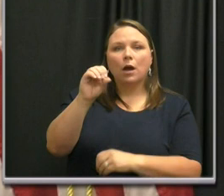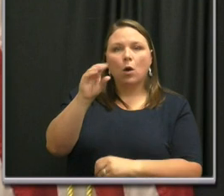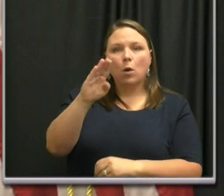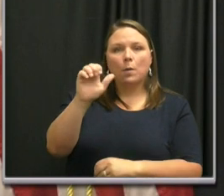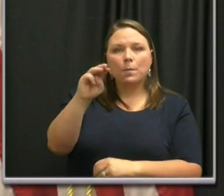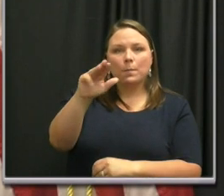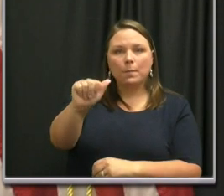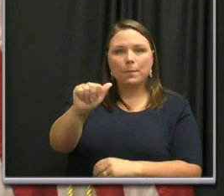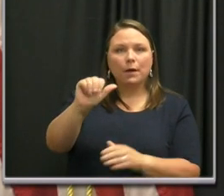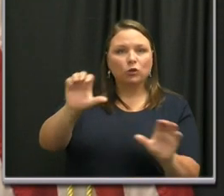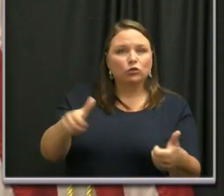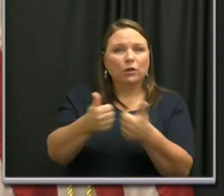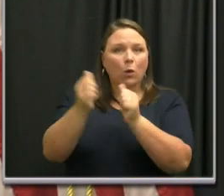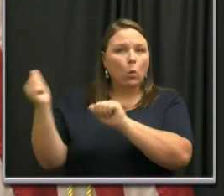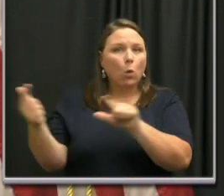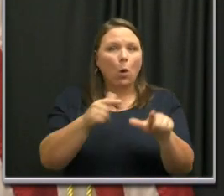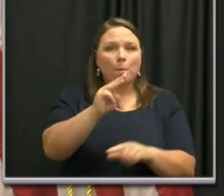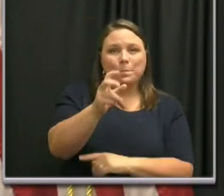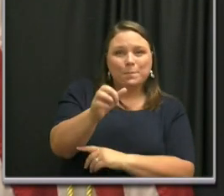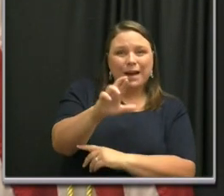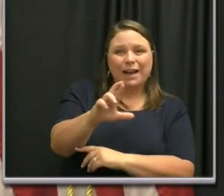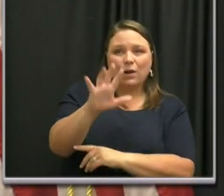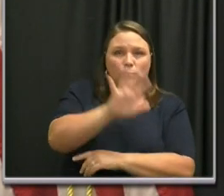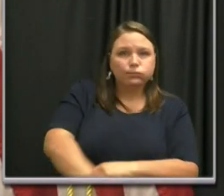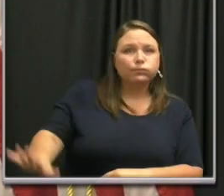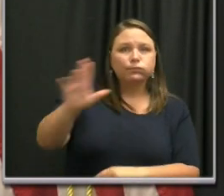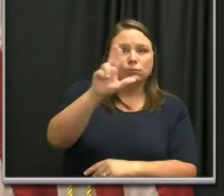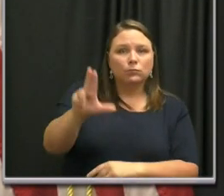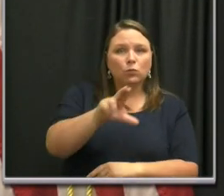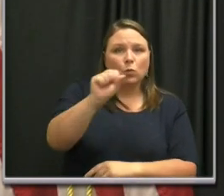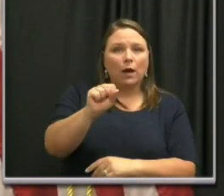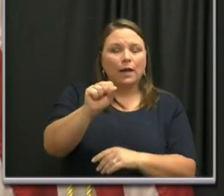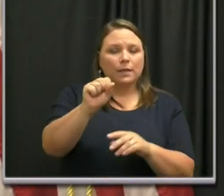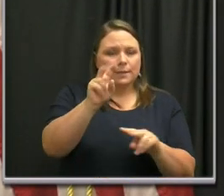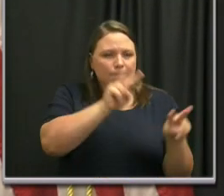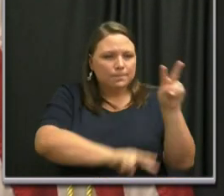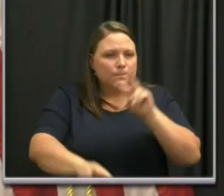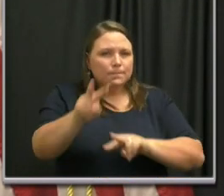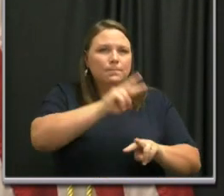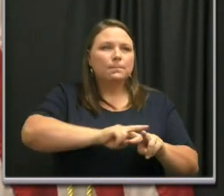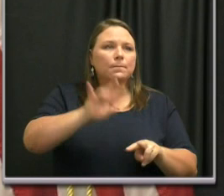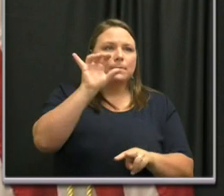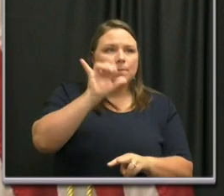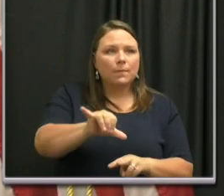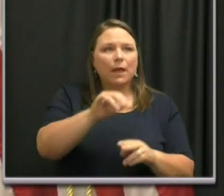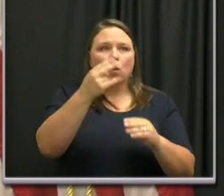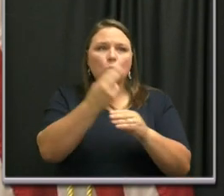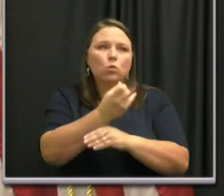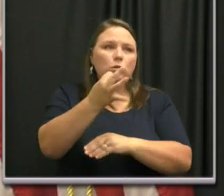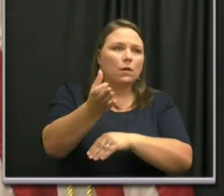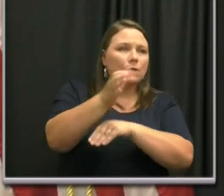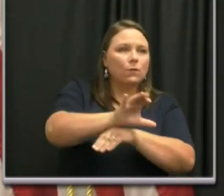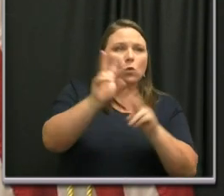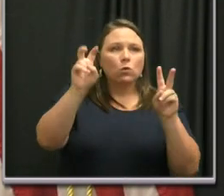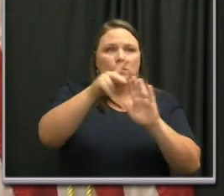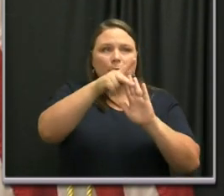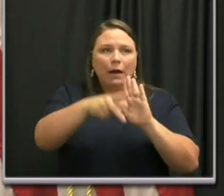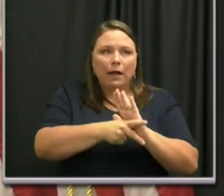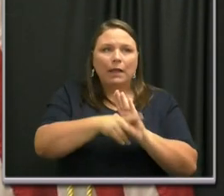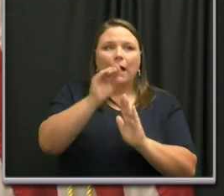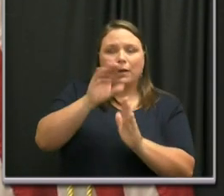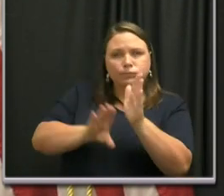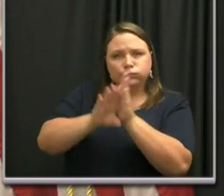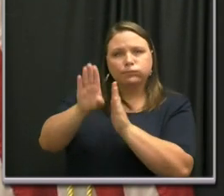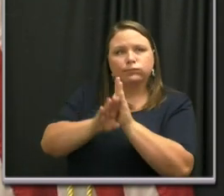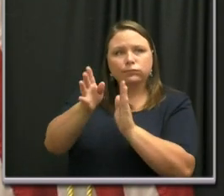every mayor in the United States to review their local use of force policies and develop necessary reforms